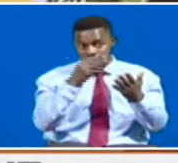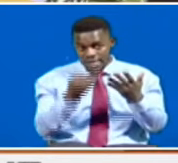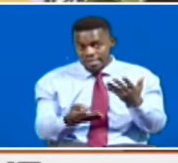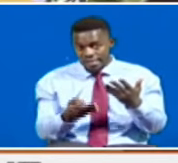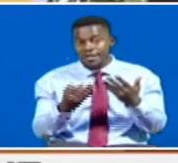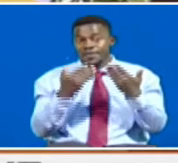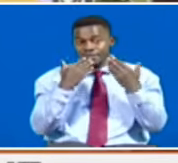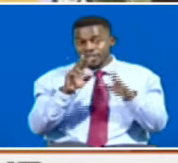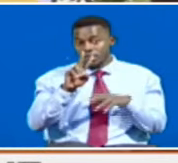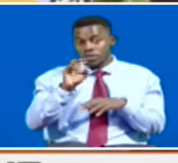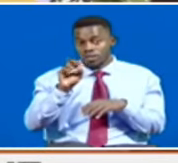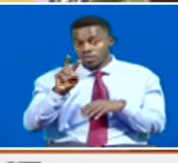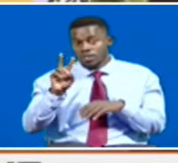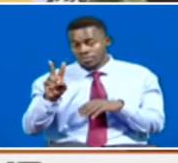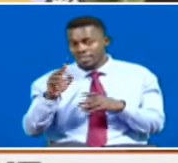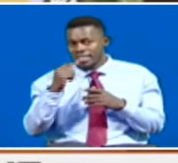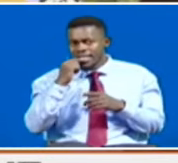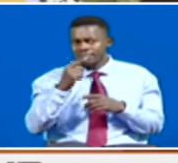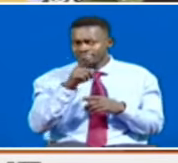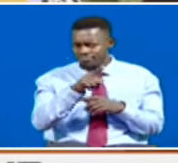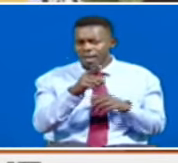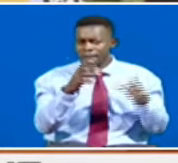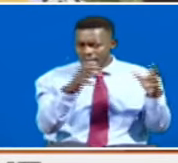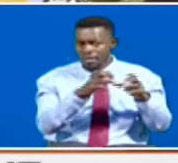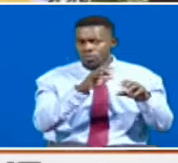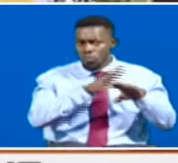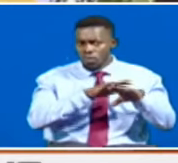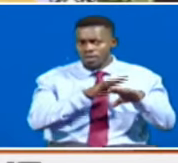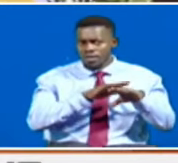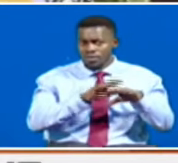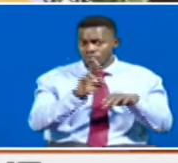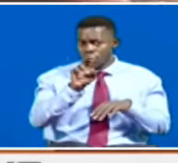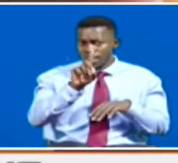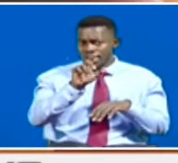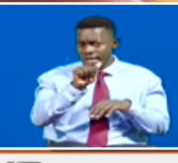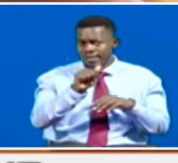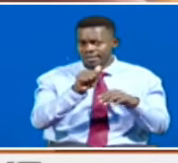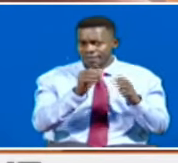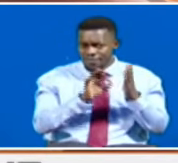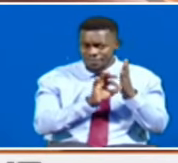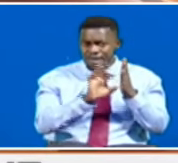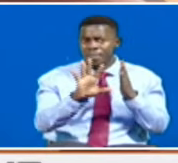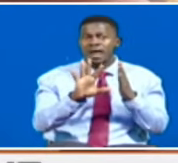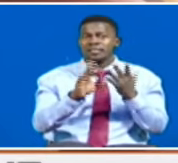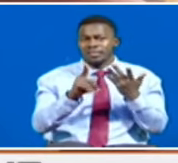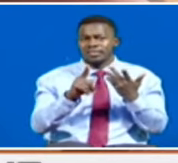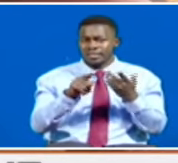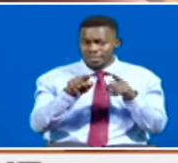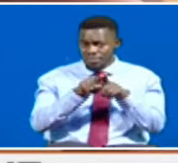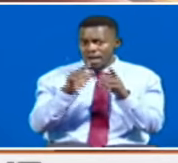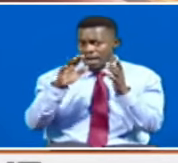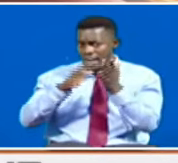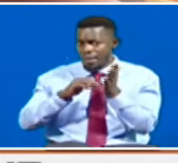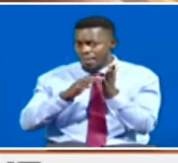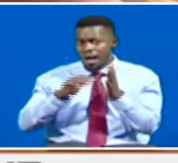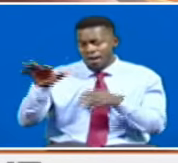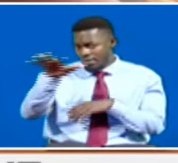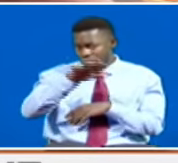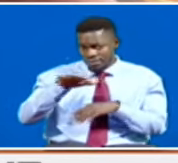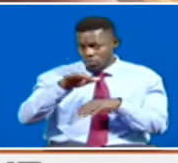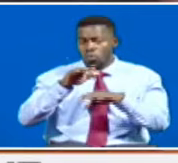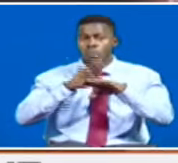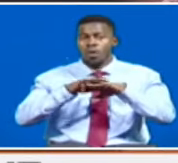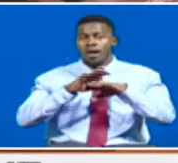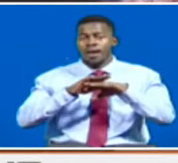is popular in Kitui against the expectations of many that Kitui is purely a wiper zone. Moses Banda, who is one of